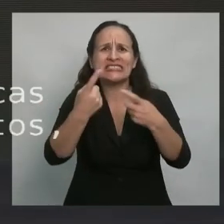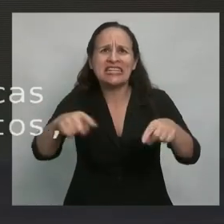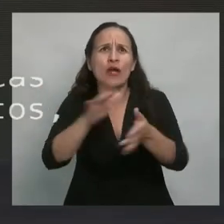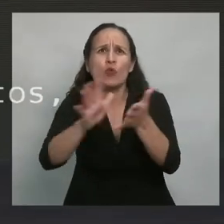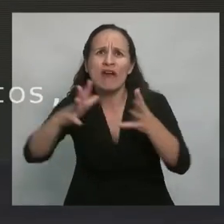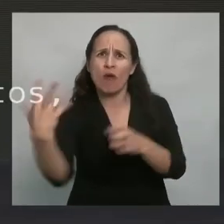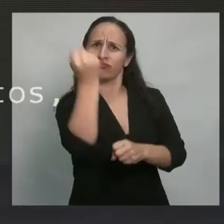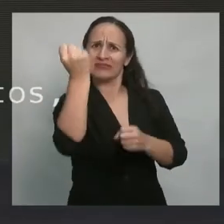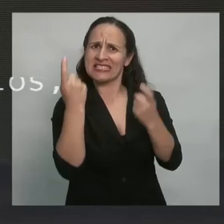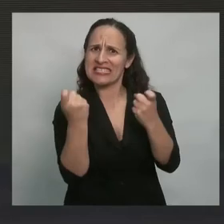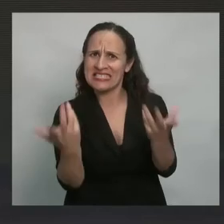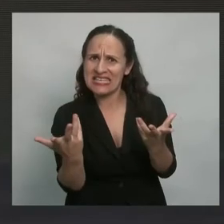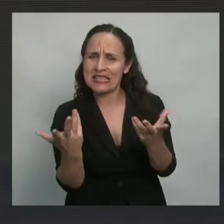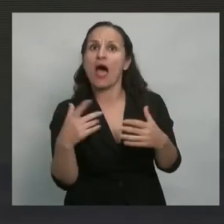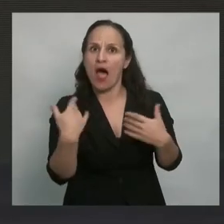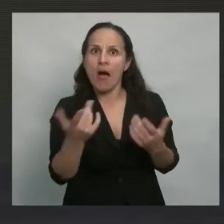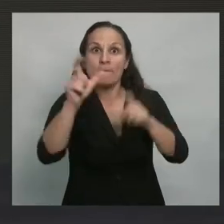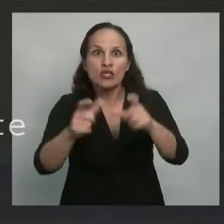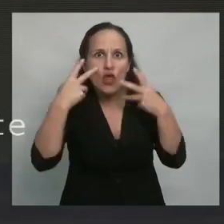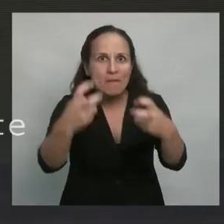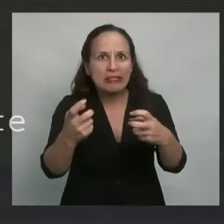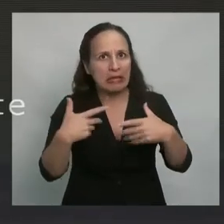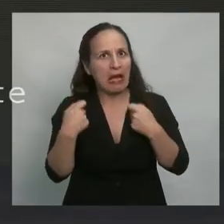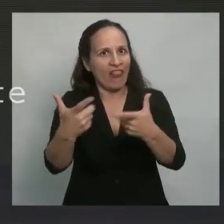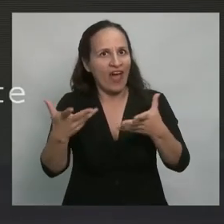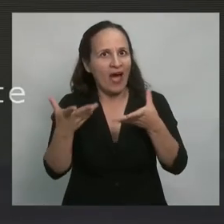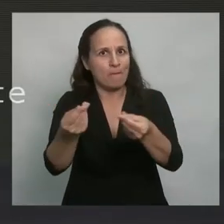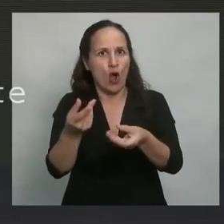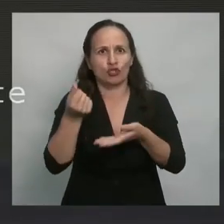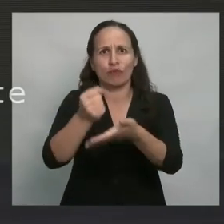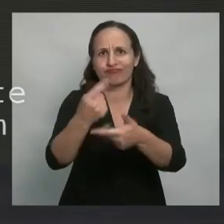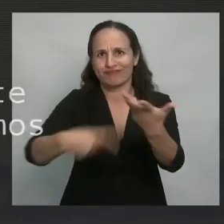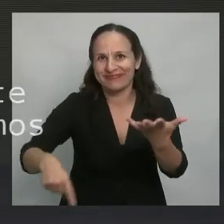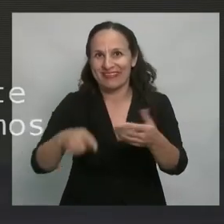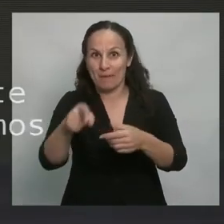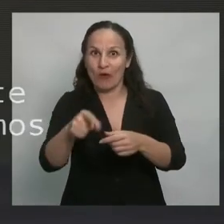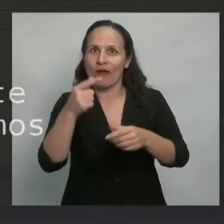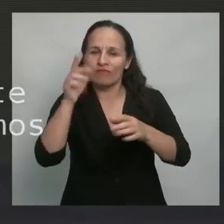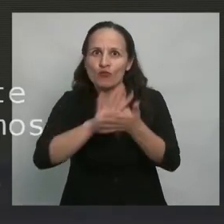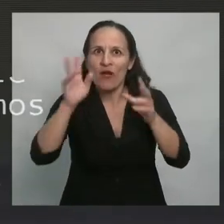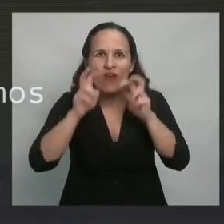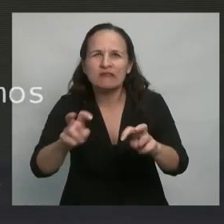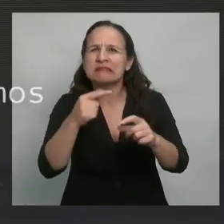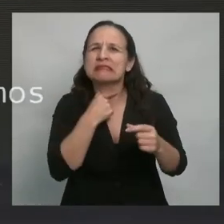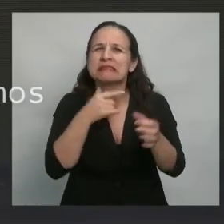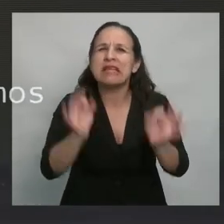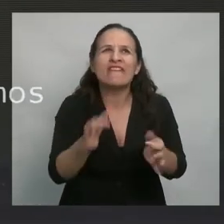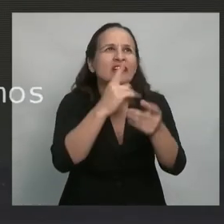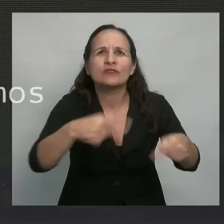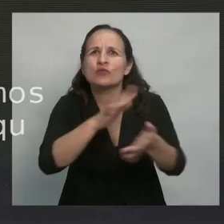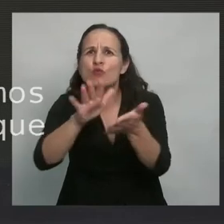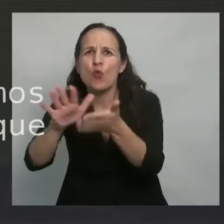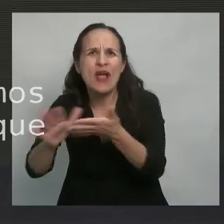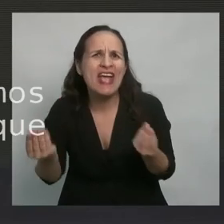researchers attempting new things, even though the results may seem uncertain. What we can